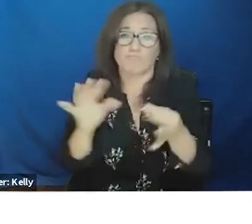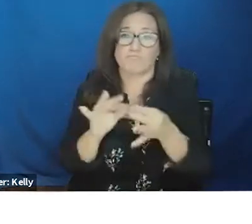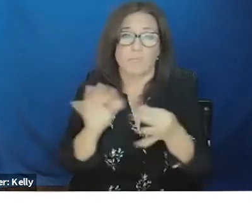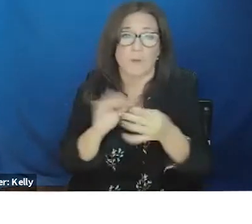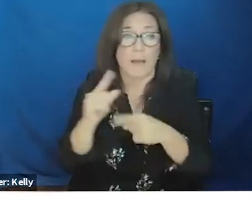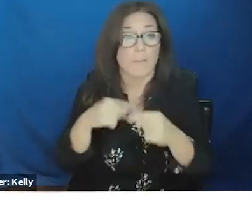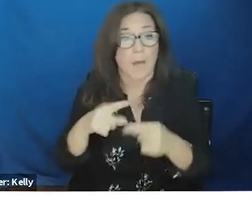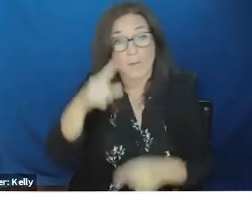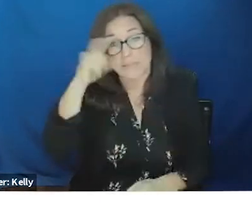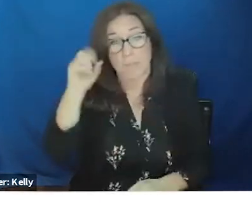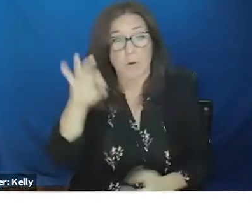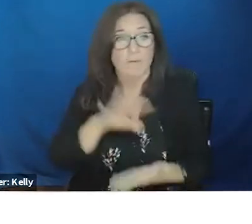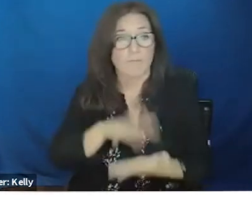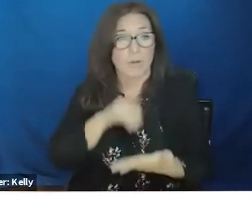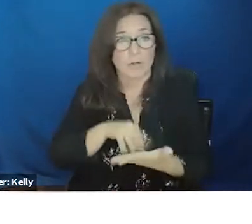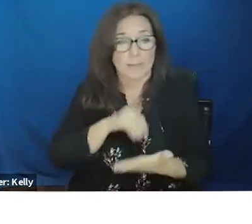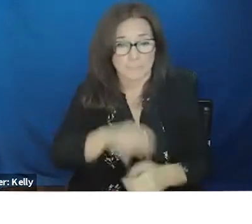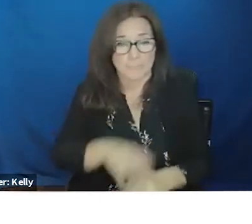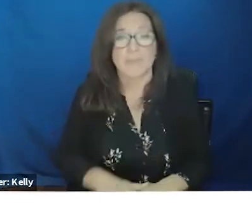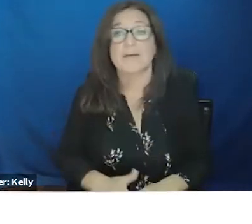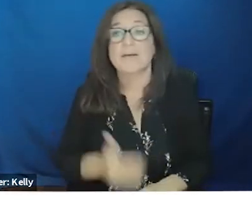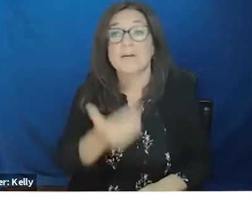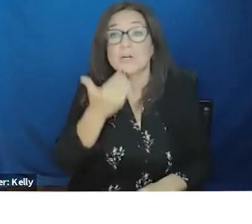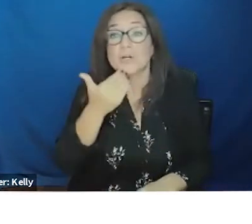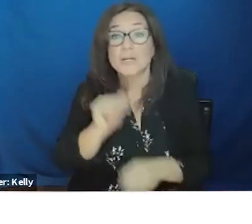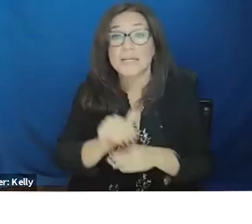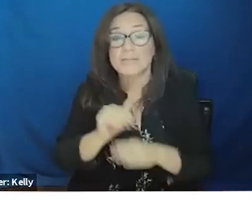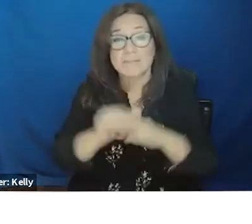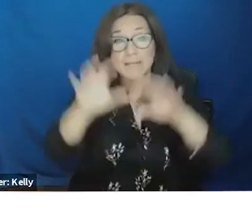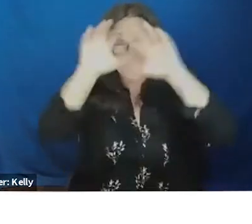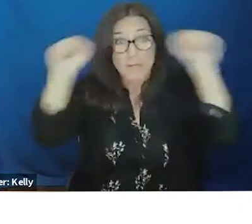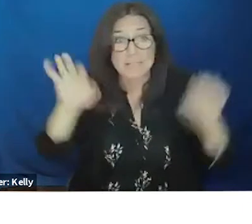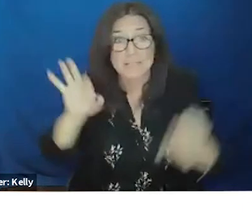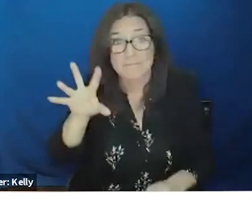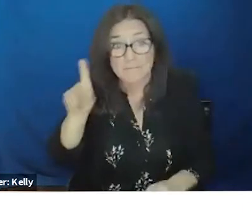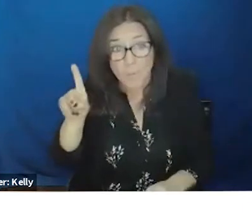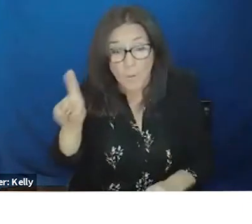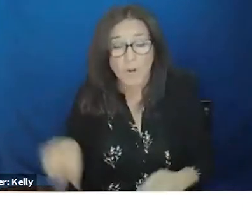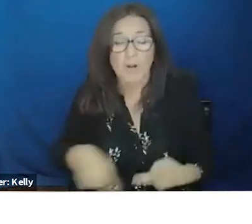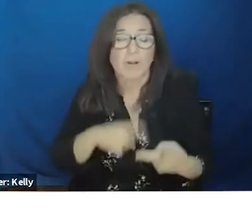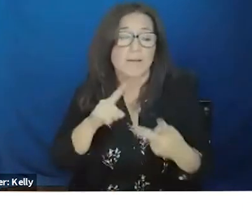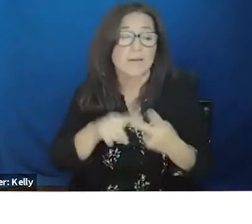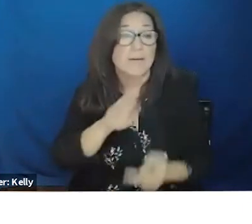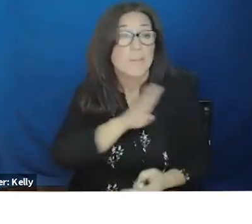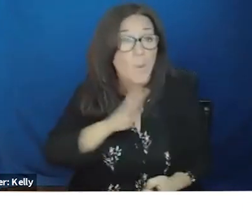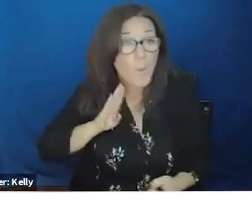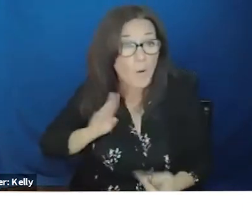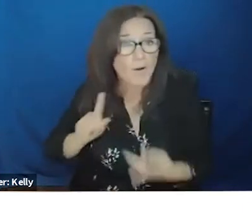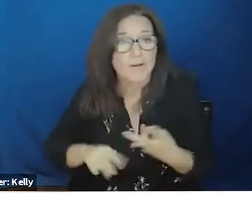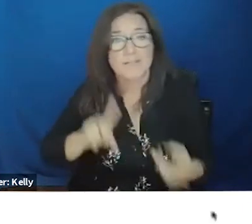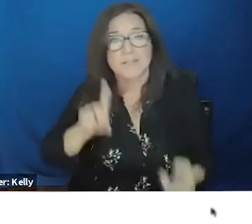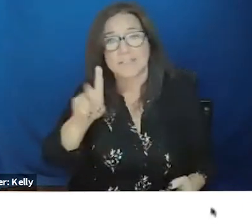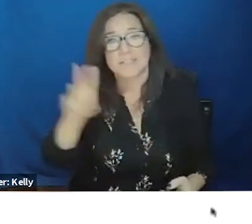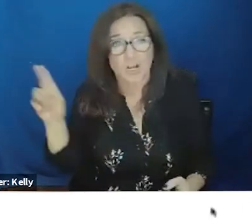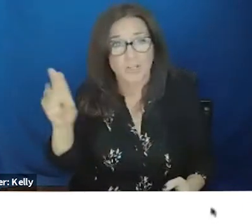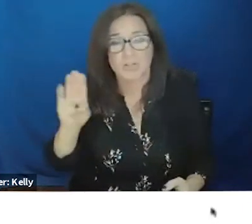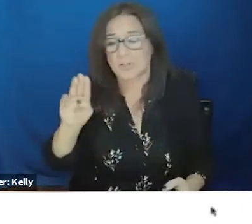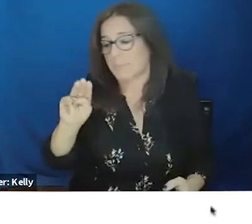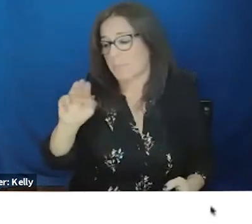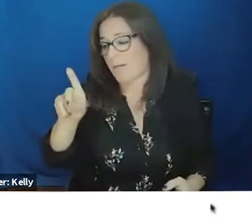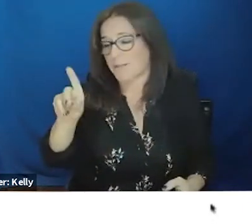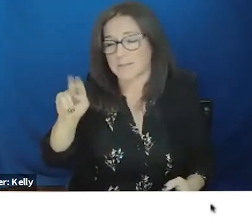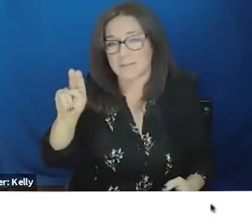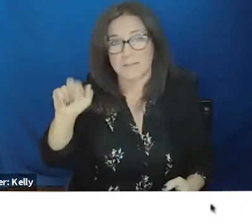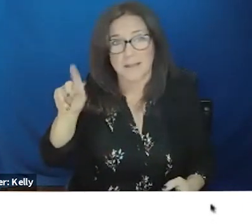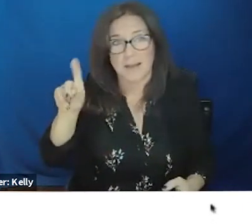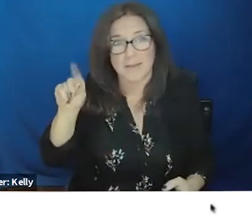Good evening, President Ford, board members, and Dr. Maldonado. I am excited to share the updates that we have. It's